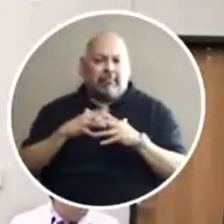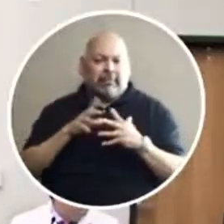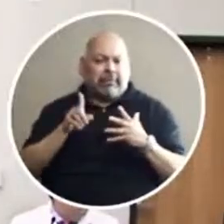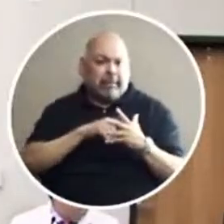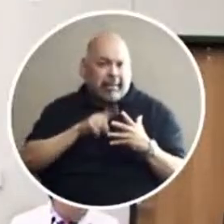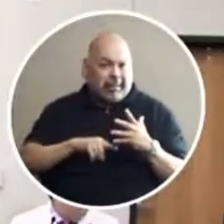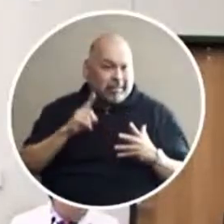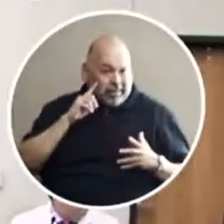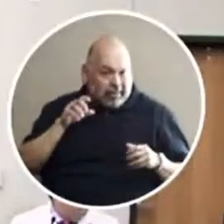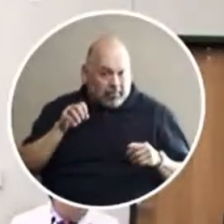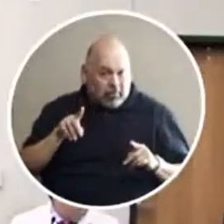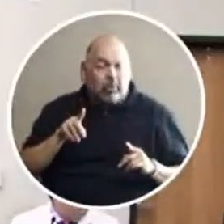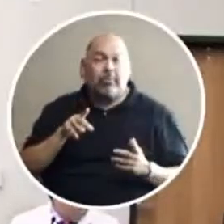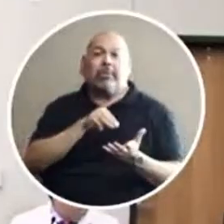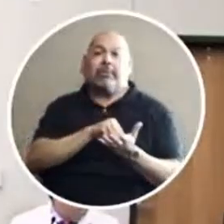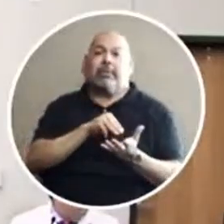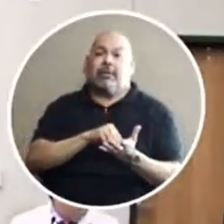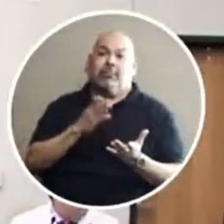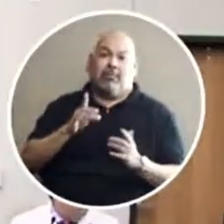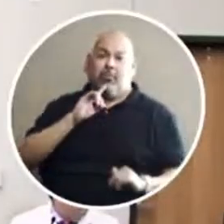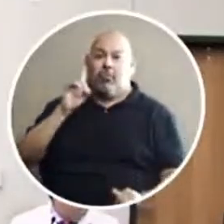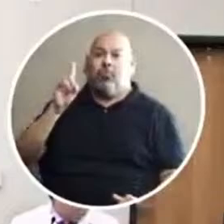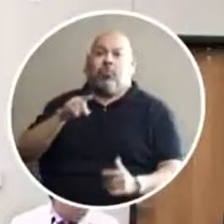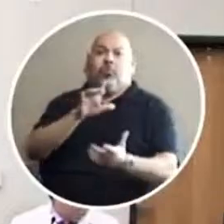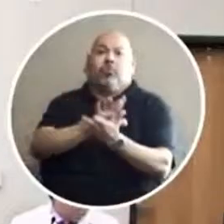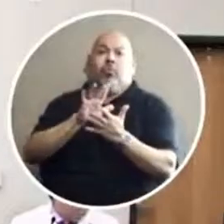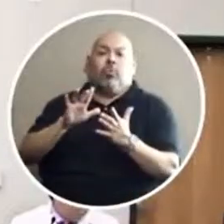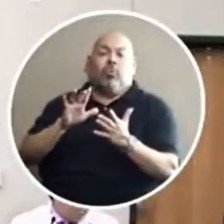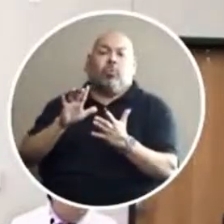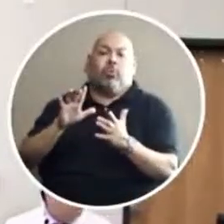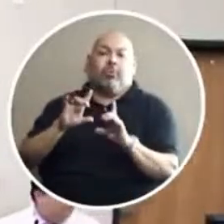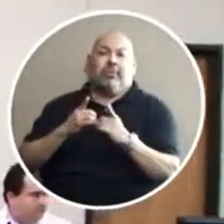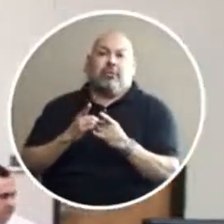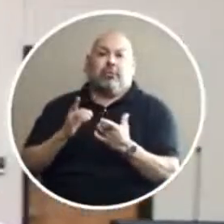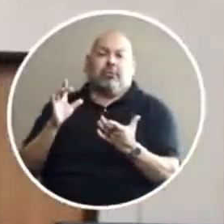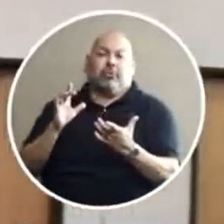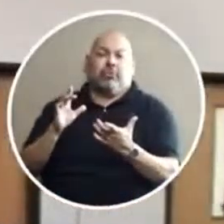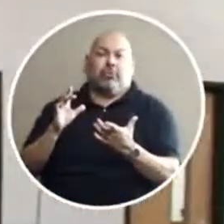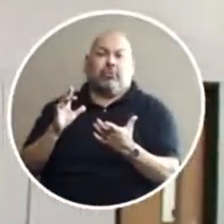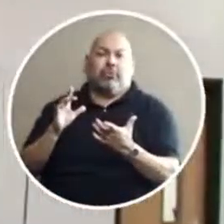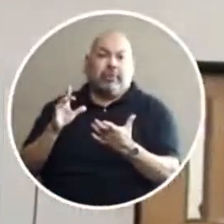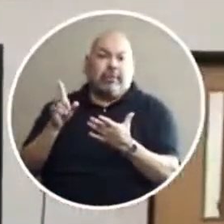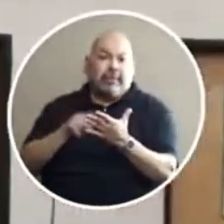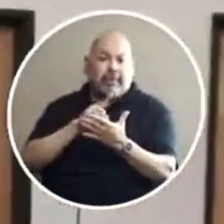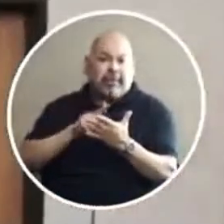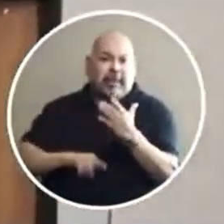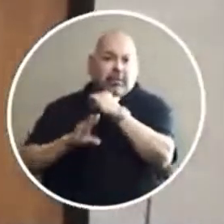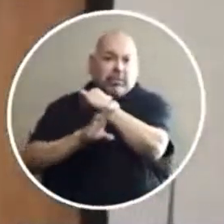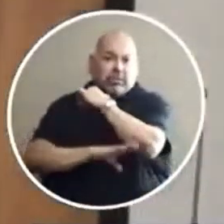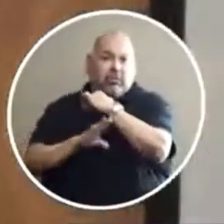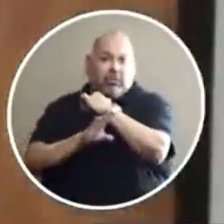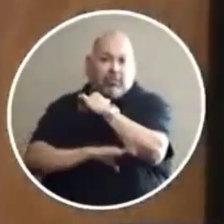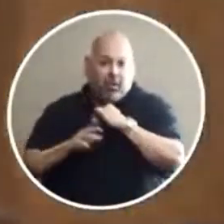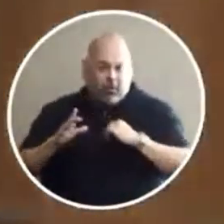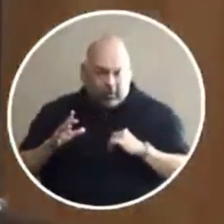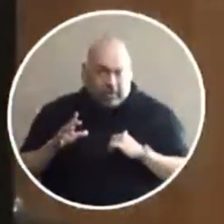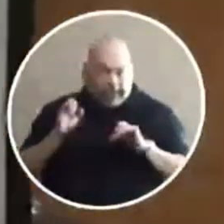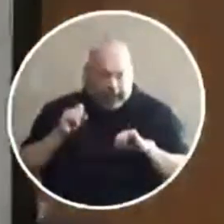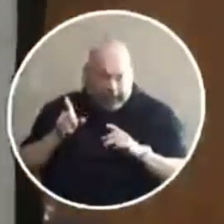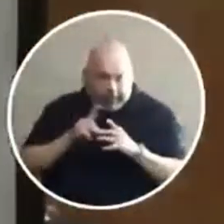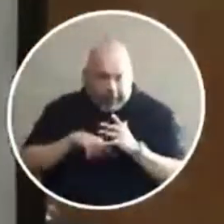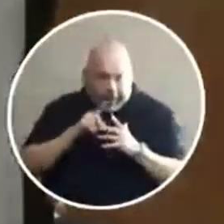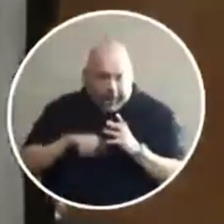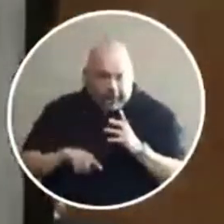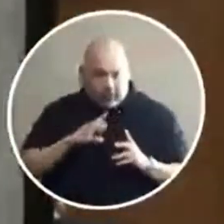there a chance for you, Dr. O, that you might order the school districts to cancel their fall sports? And you spoke a little bit about this, but if you